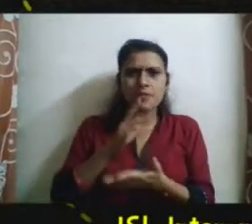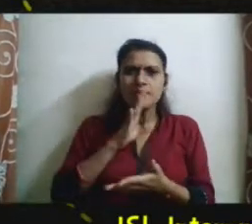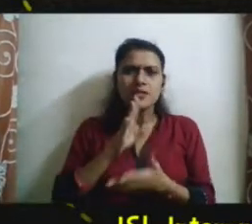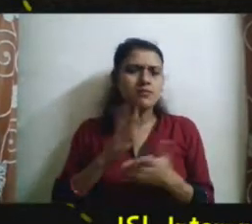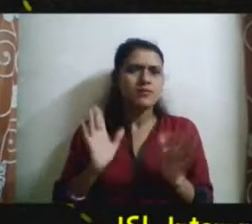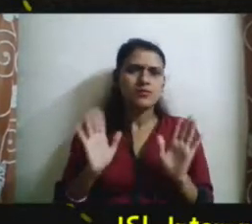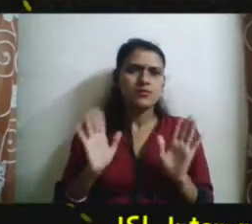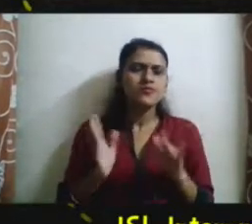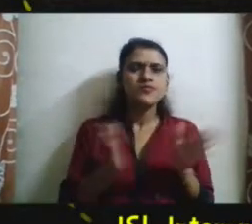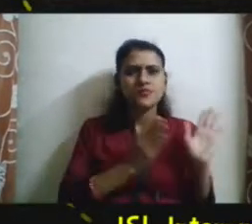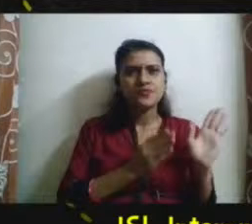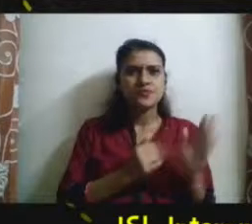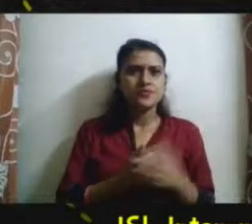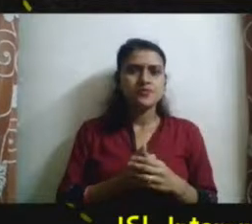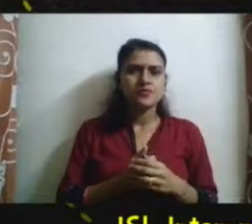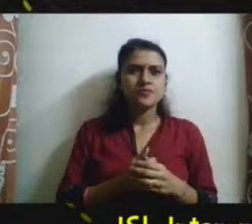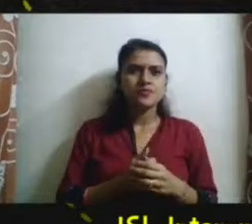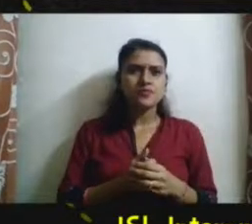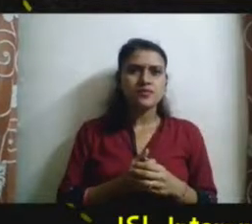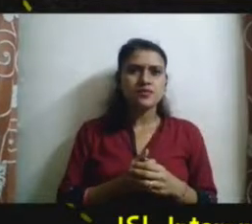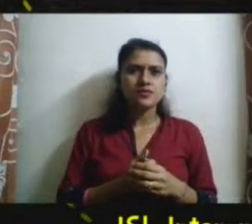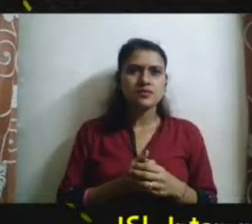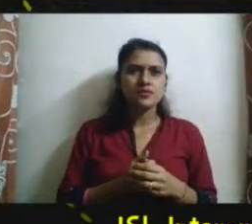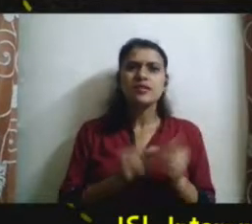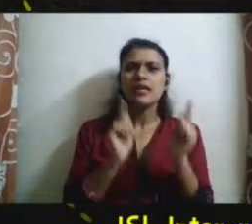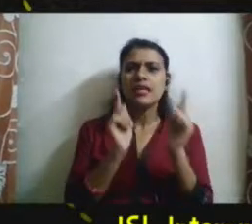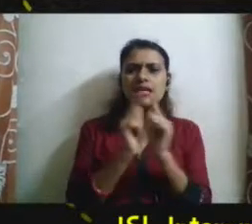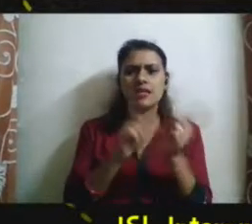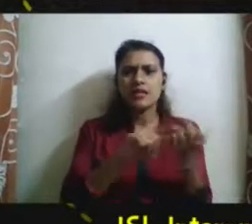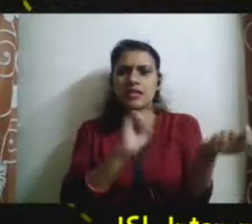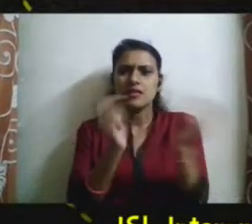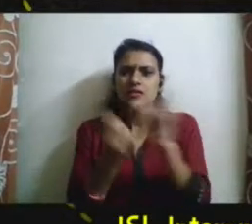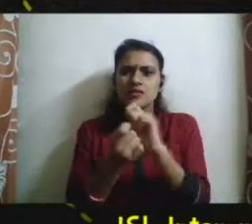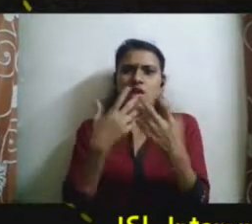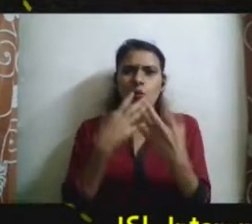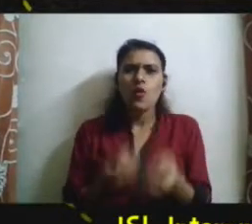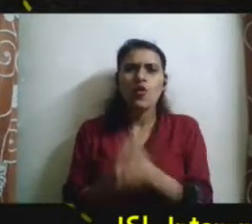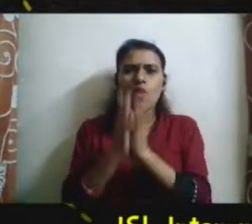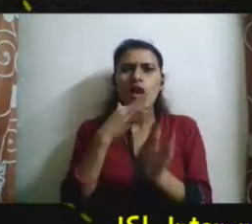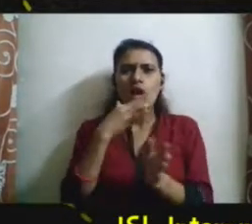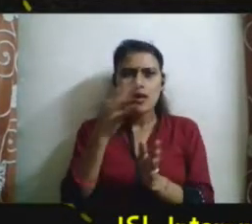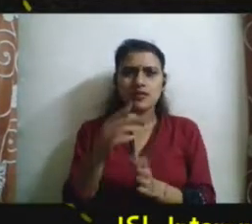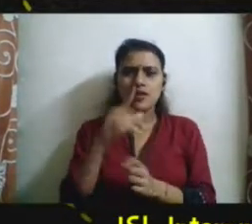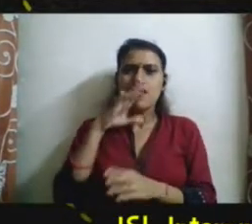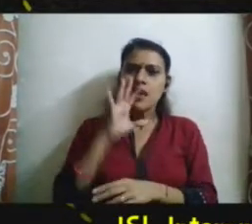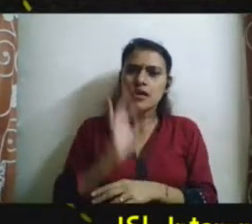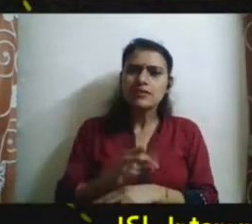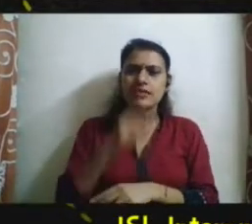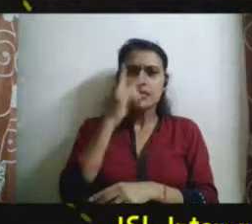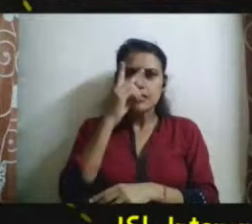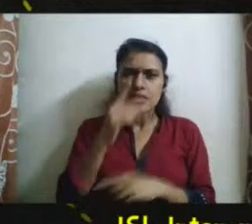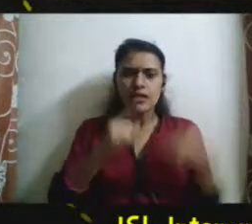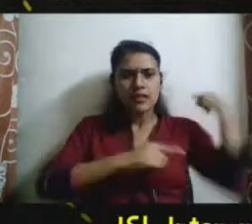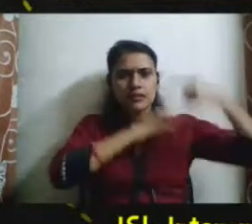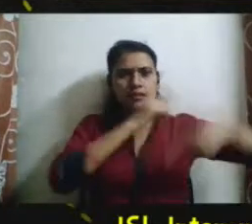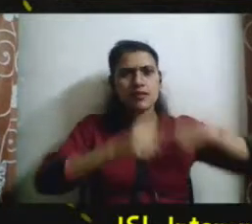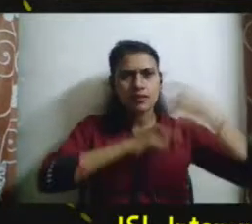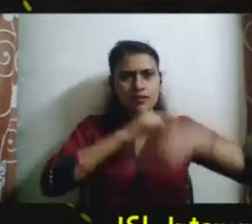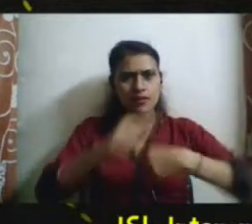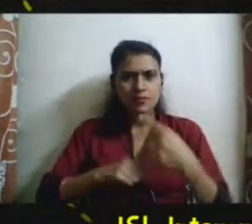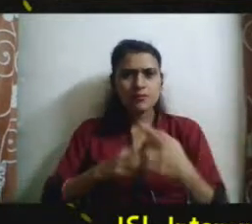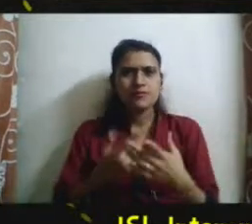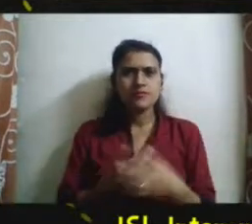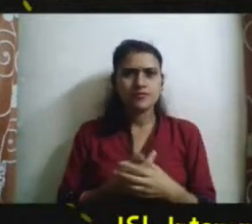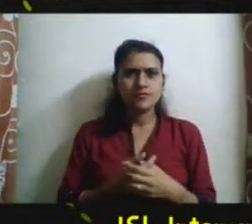But I'm going to make a slightly literal transition to ask you that, do we actually see within the traditions, queerness? Like, do we